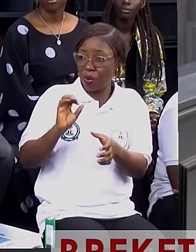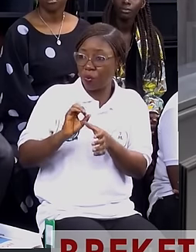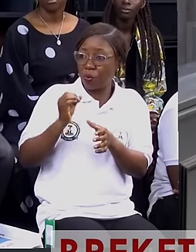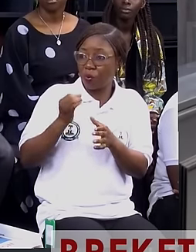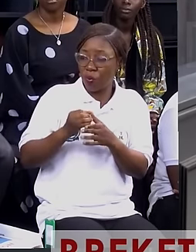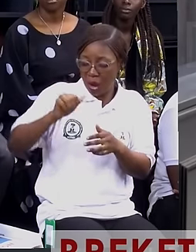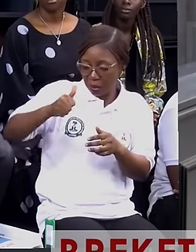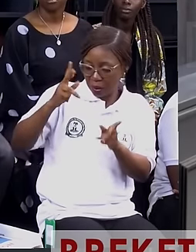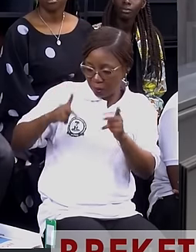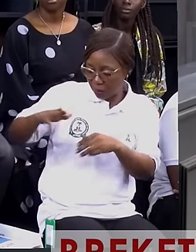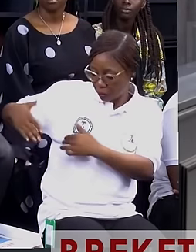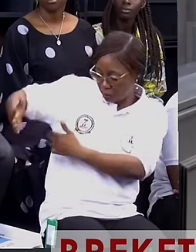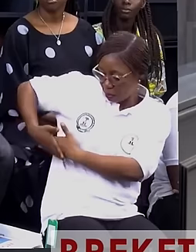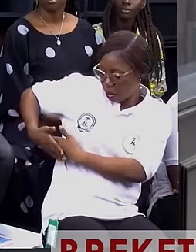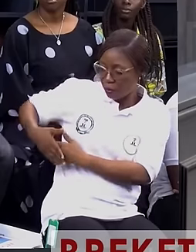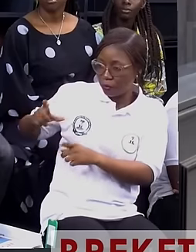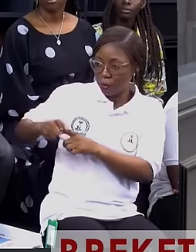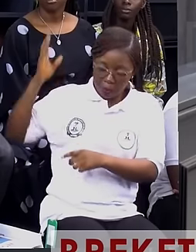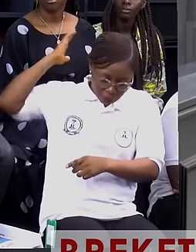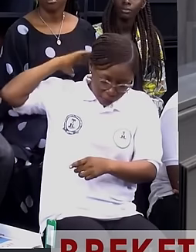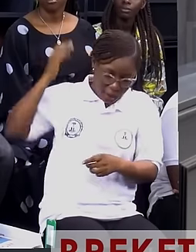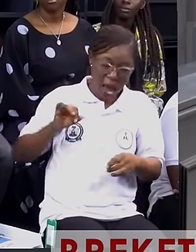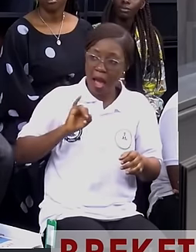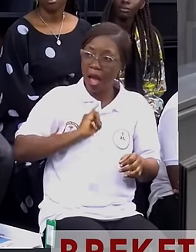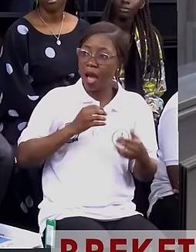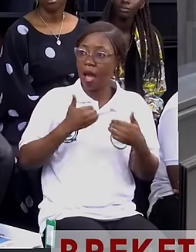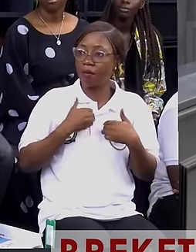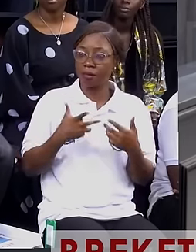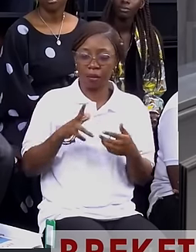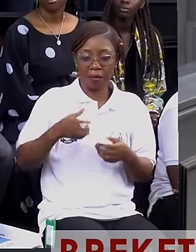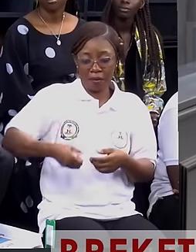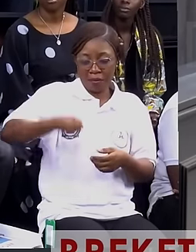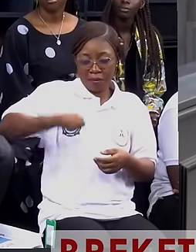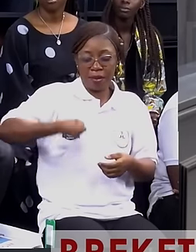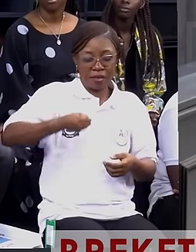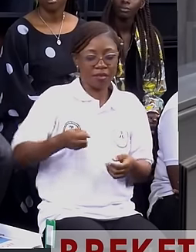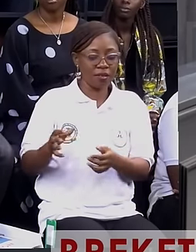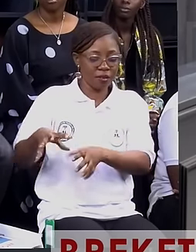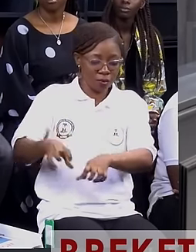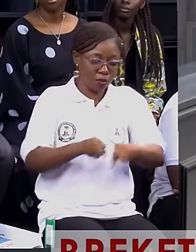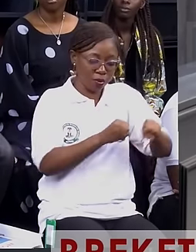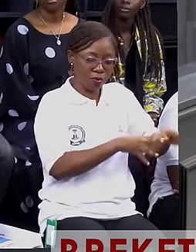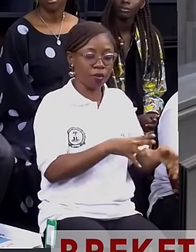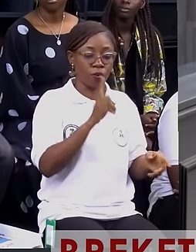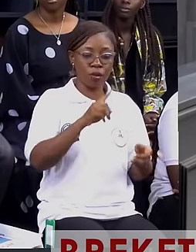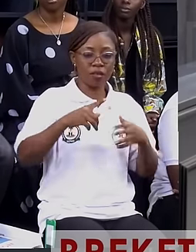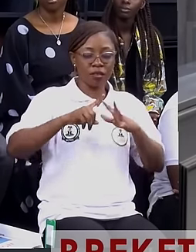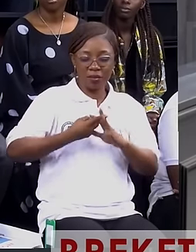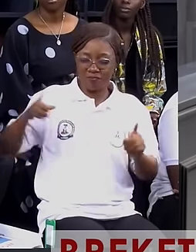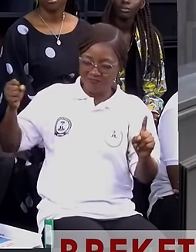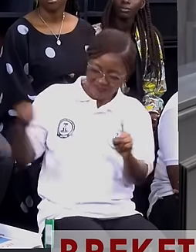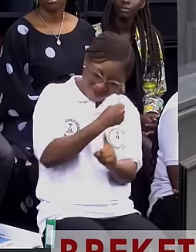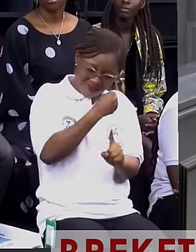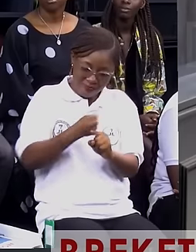to the back. They passed my bag. I have 3 bags with me. They pack it. The one started beating me. The driver said, "Madam, if